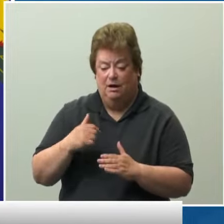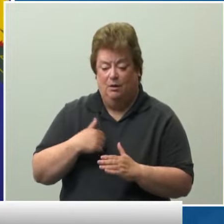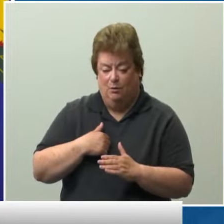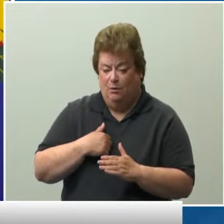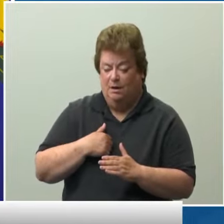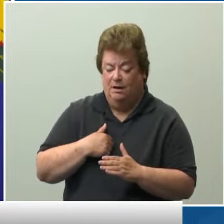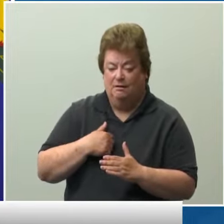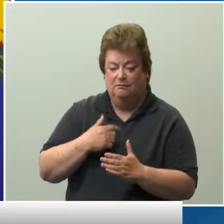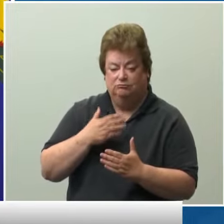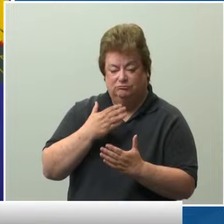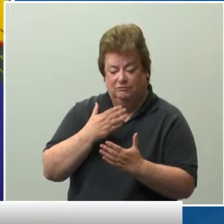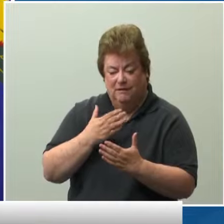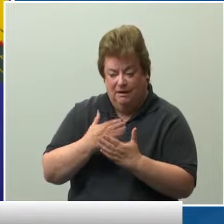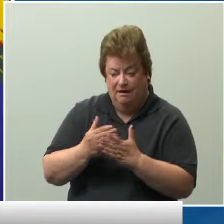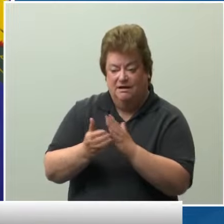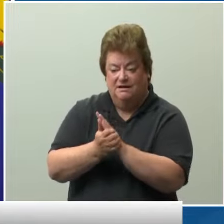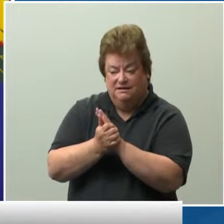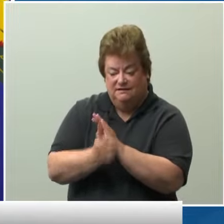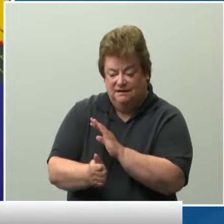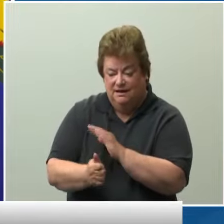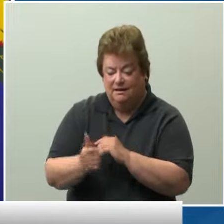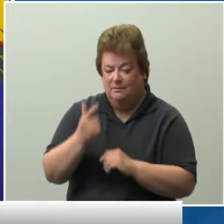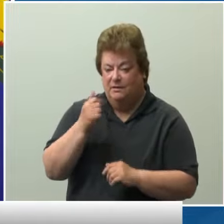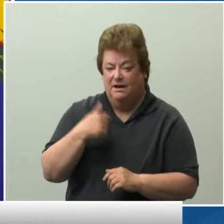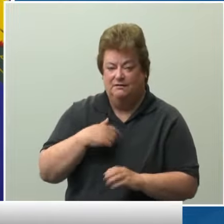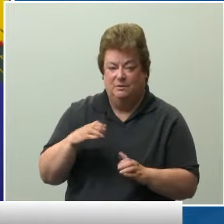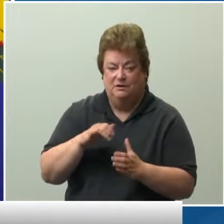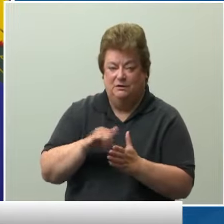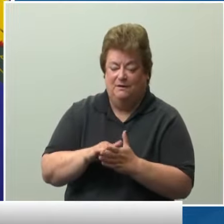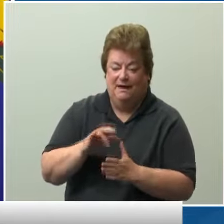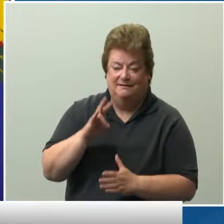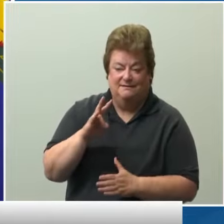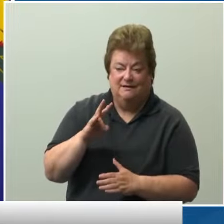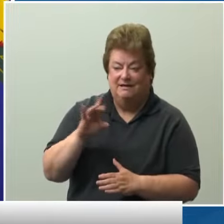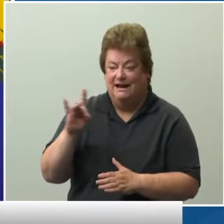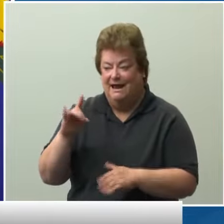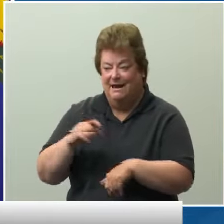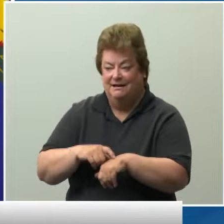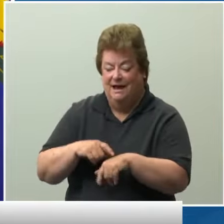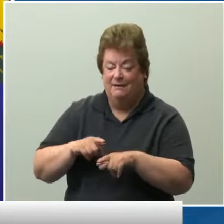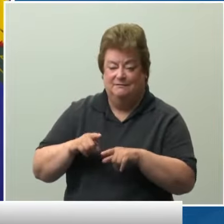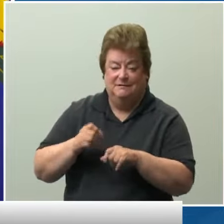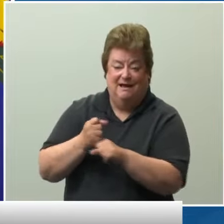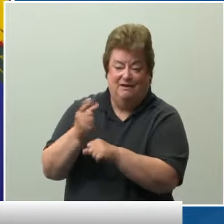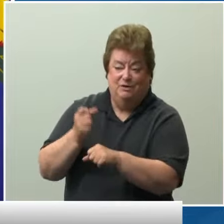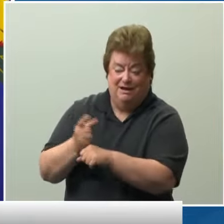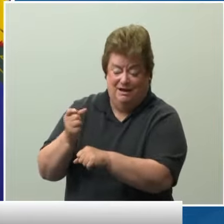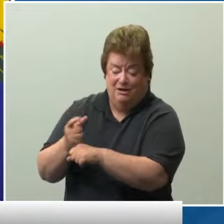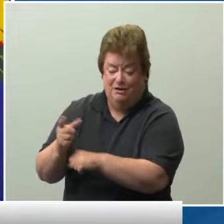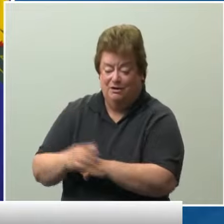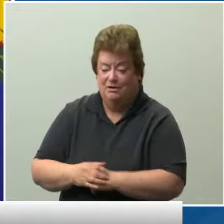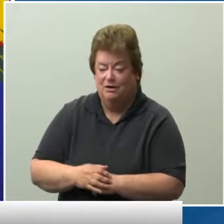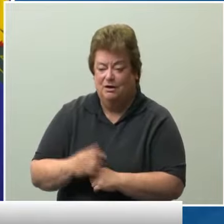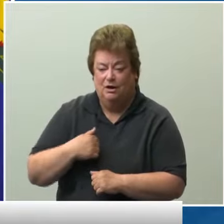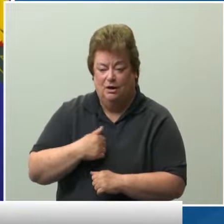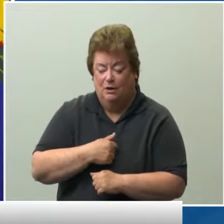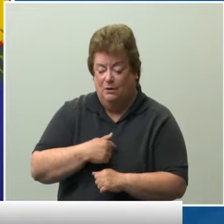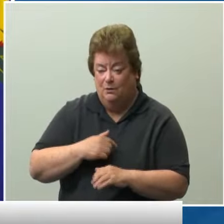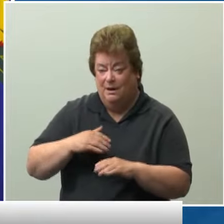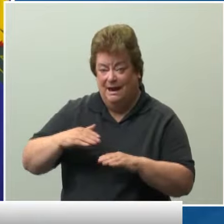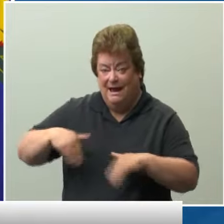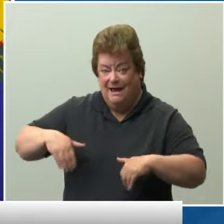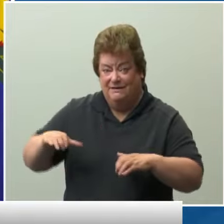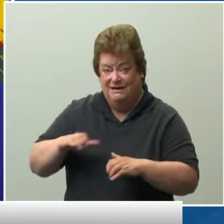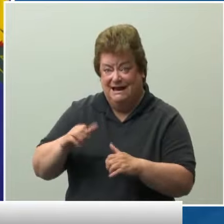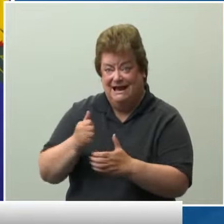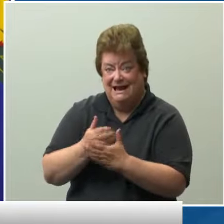event of this scale, since we do it 7 to 8 times on a yearly basis. Admittedly, we haven't done one since 2019